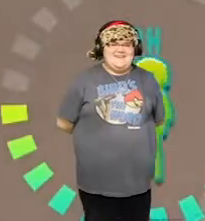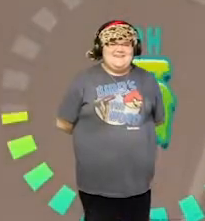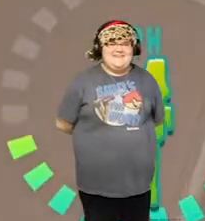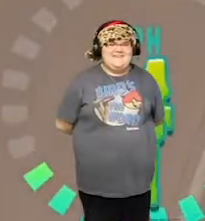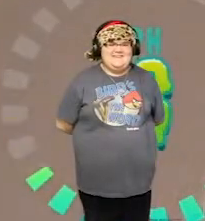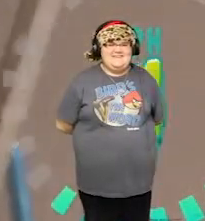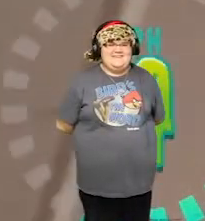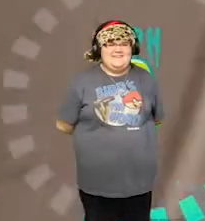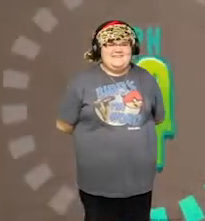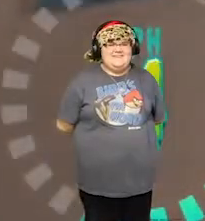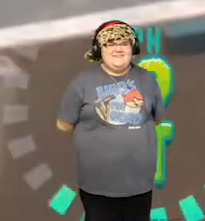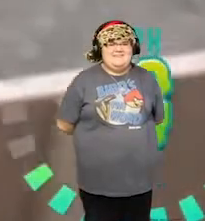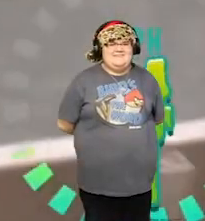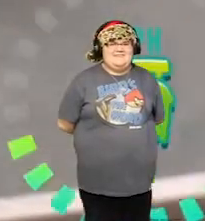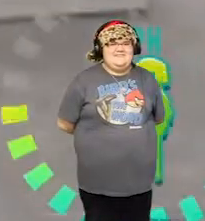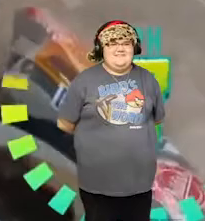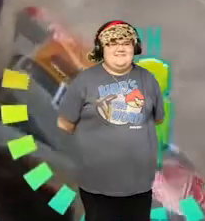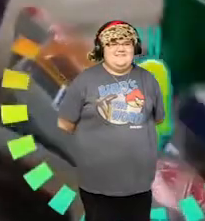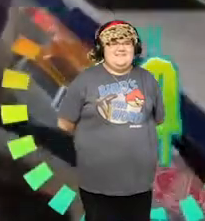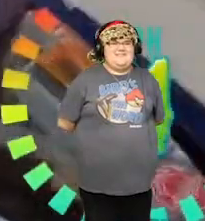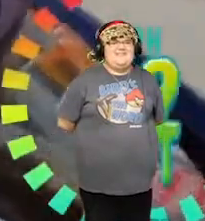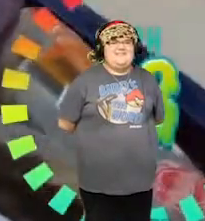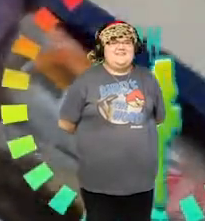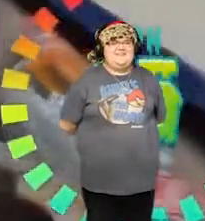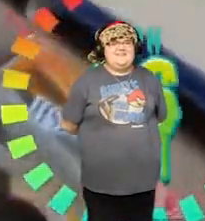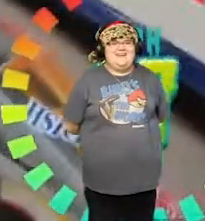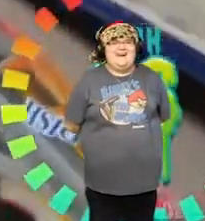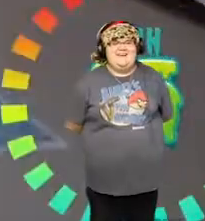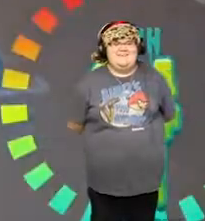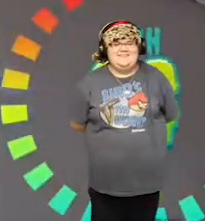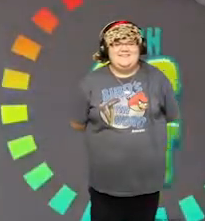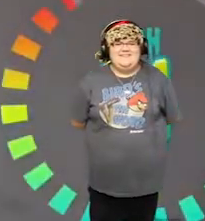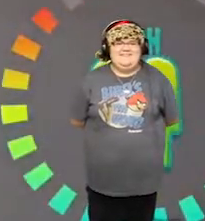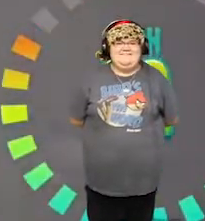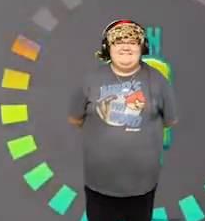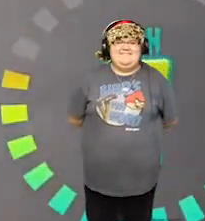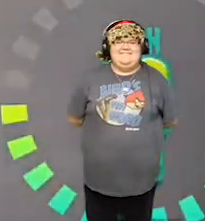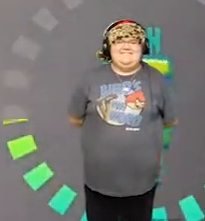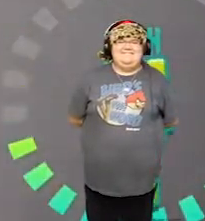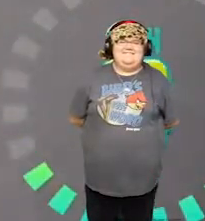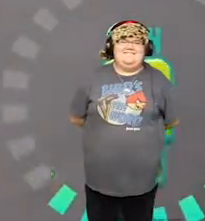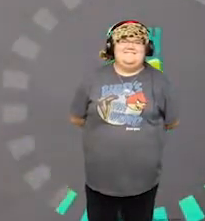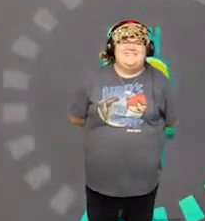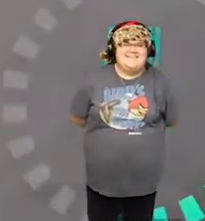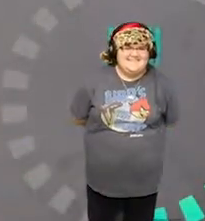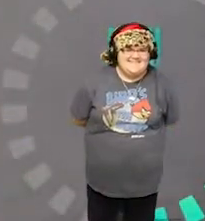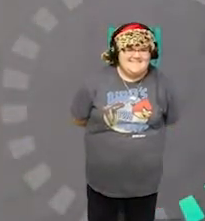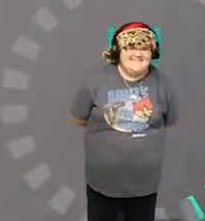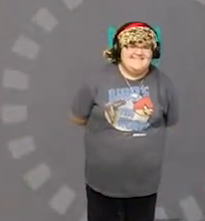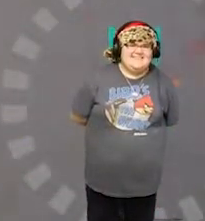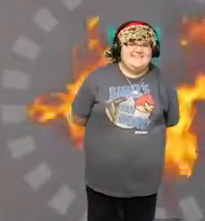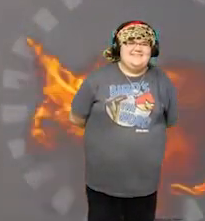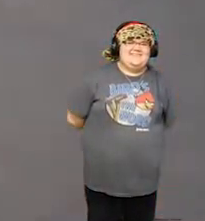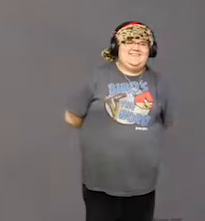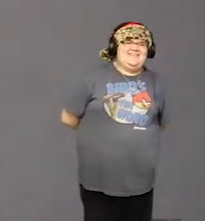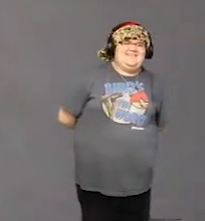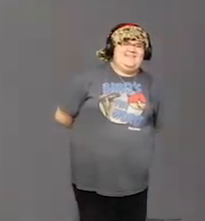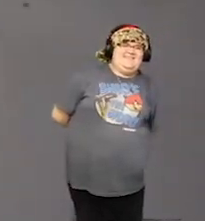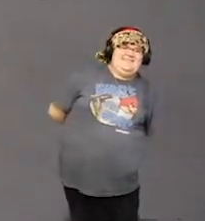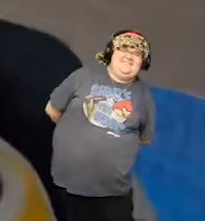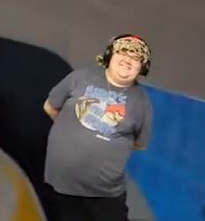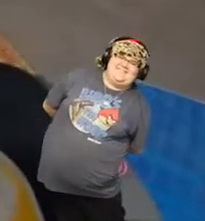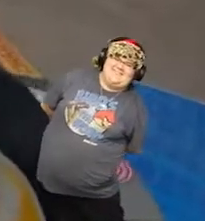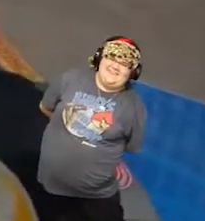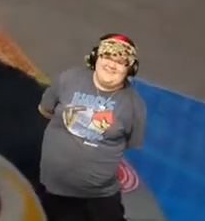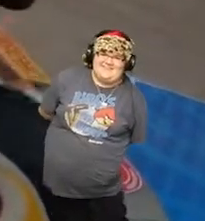That was not me. I saw your beard. I was sitting there. You're biting your top lip. Bro, Trey Songz. Yeah. Damn straight, bro. I get all the catty. You get